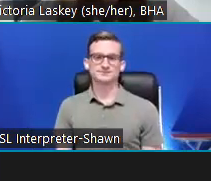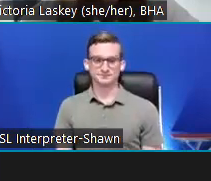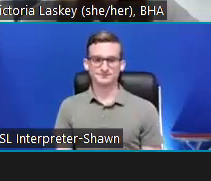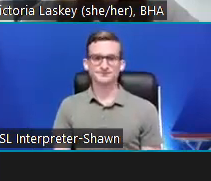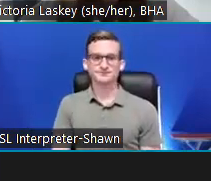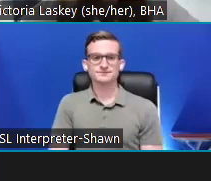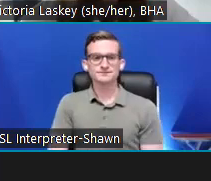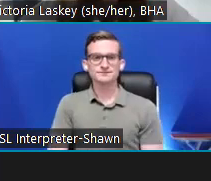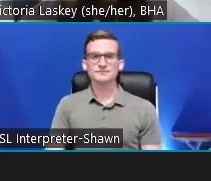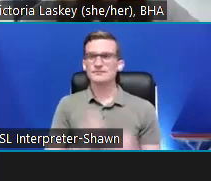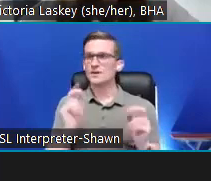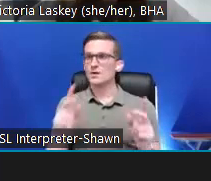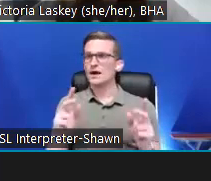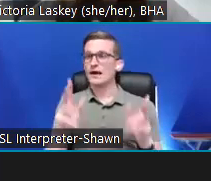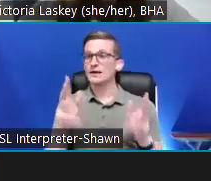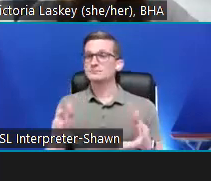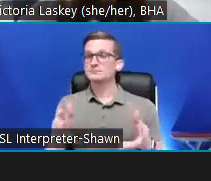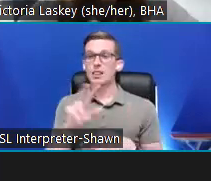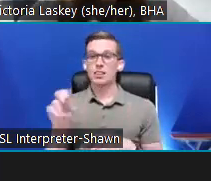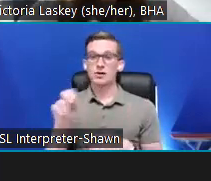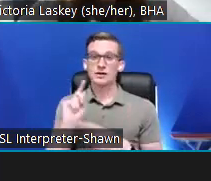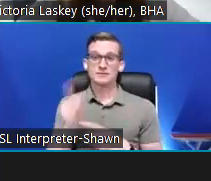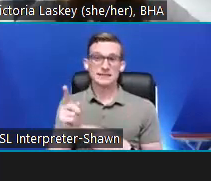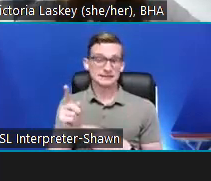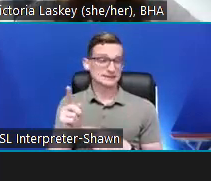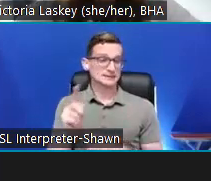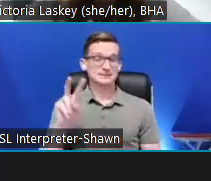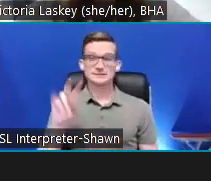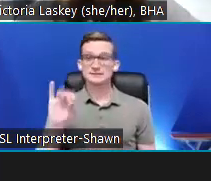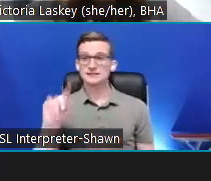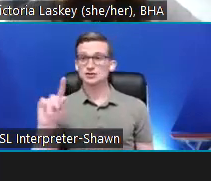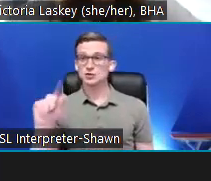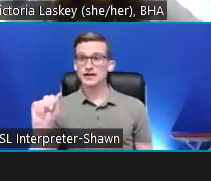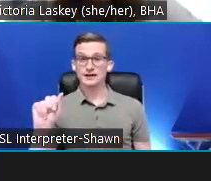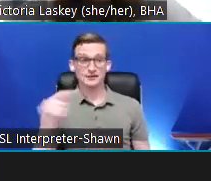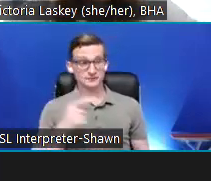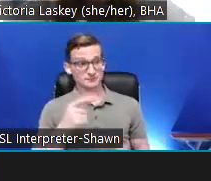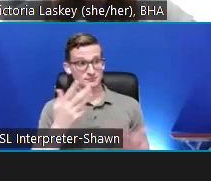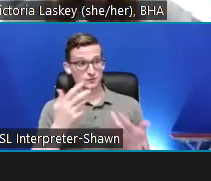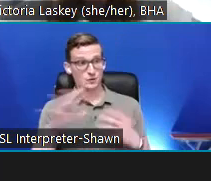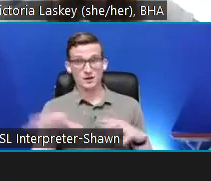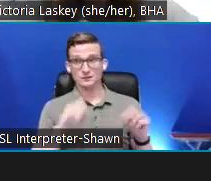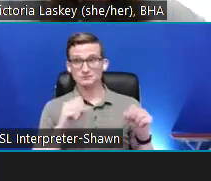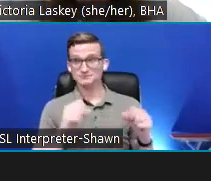Still got 30 minutes, so Victoria, do you want to throw